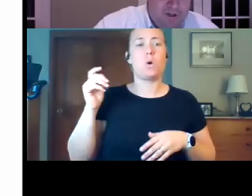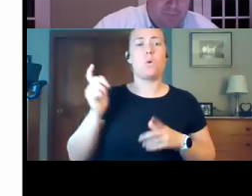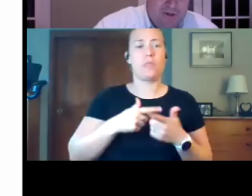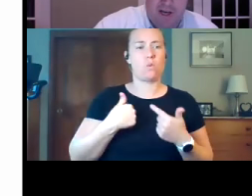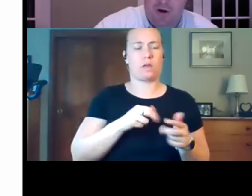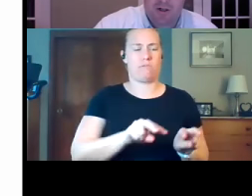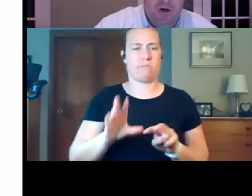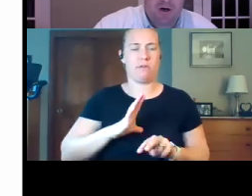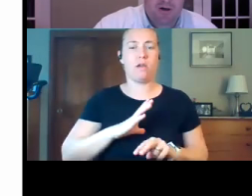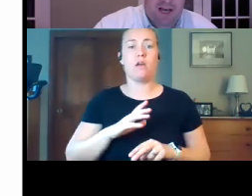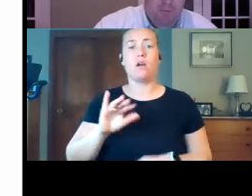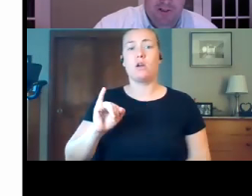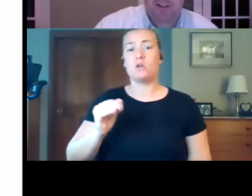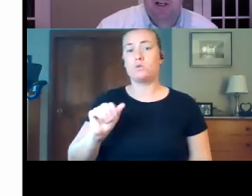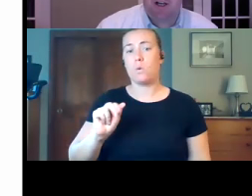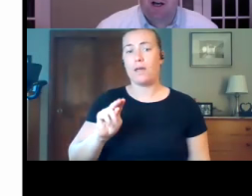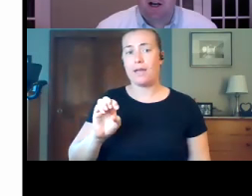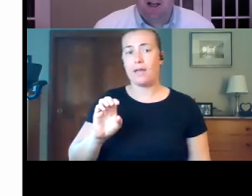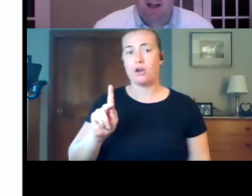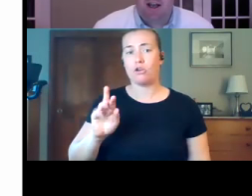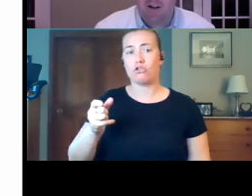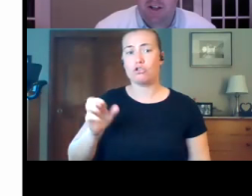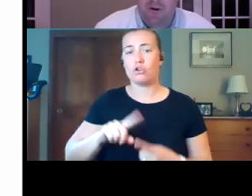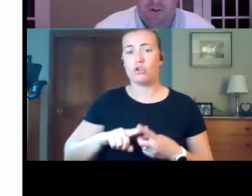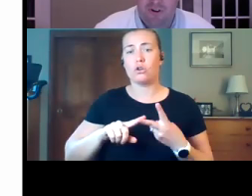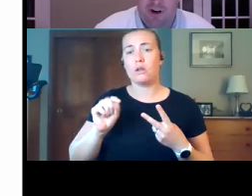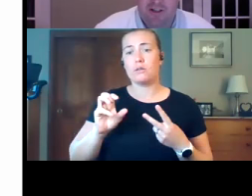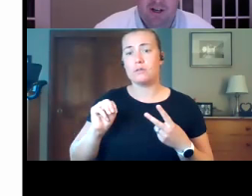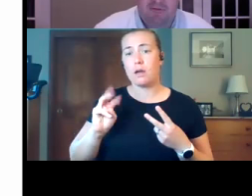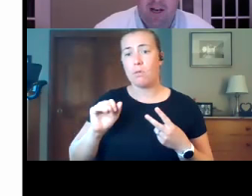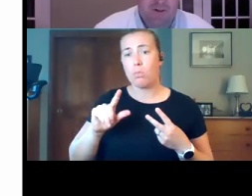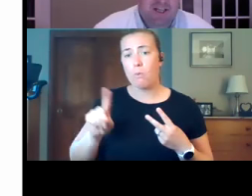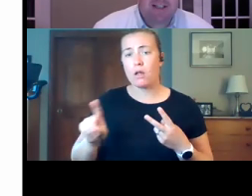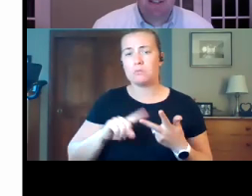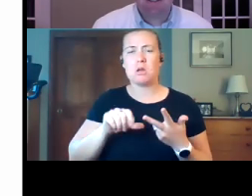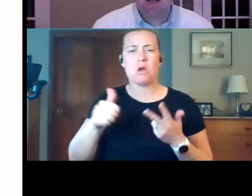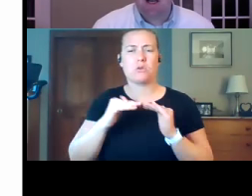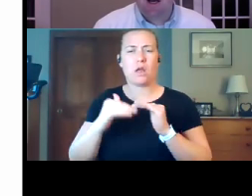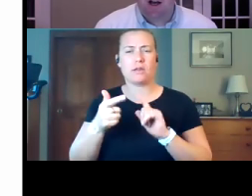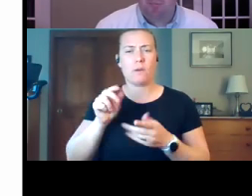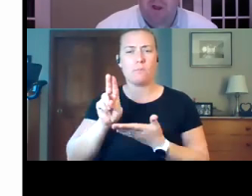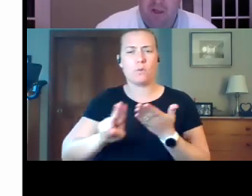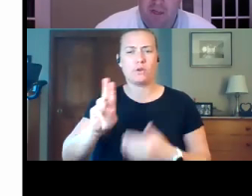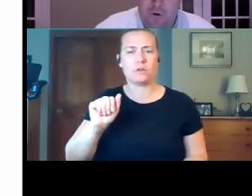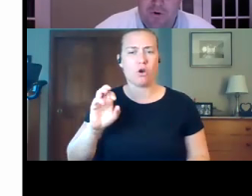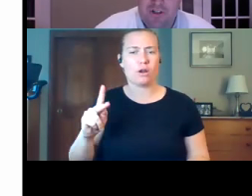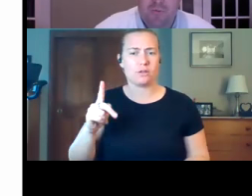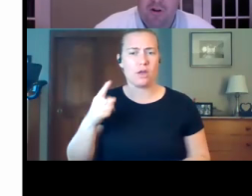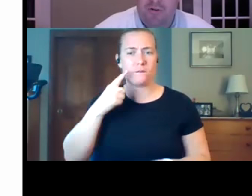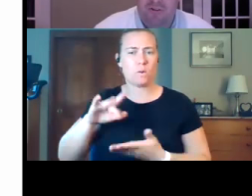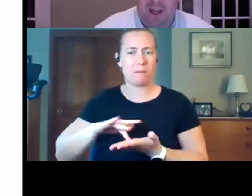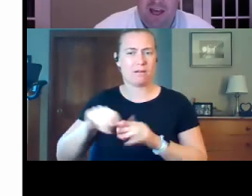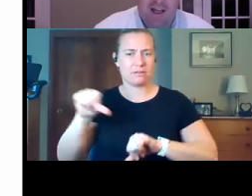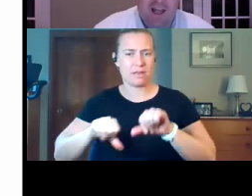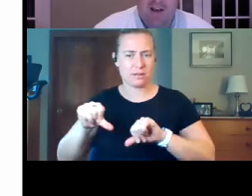approached by Joanne Kirchner, Tom Waltz, and colleagues at the University of Arkansas for Medical Sciences, who were doing some work through